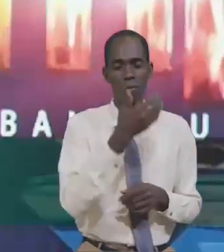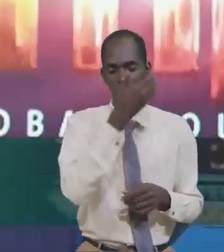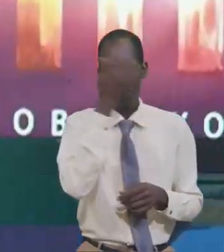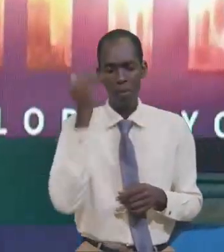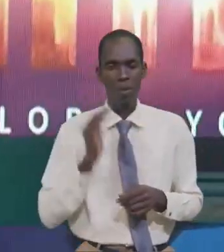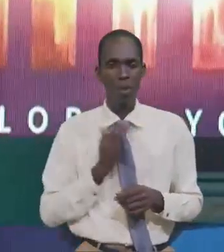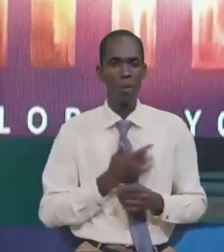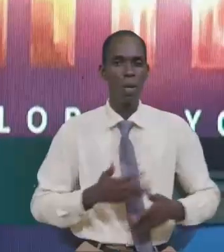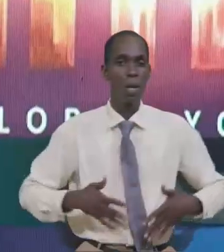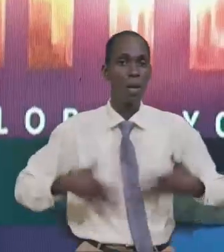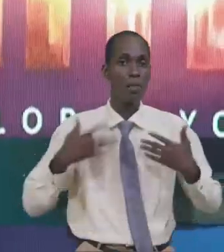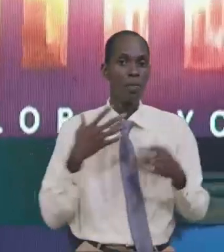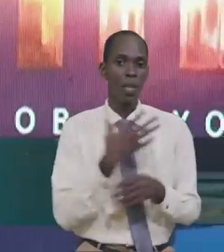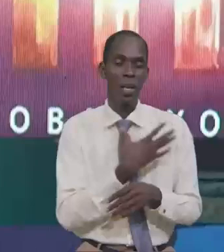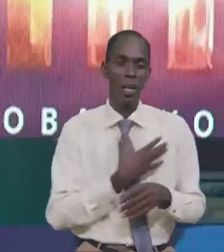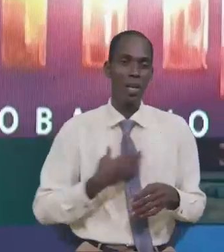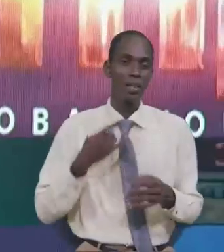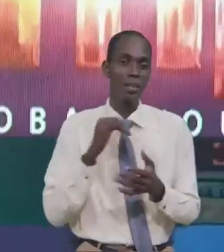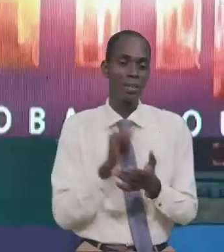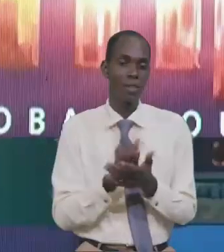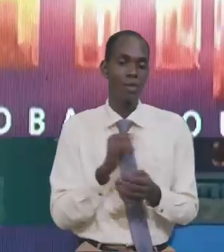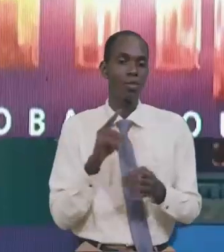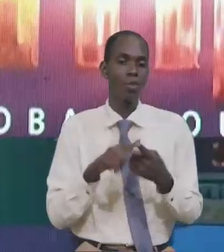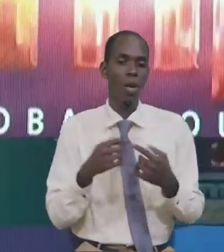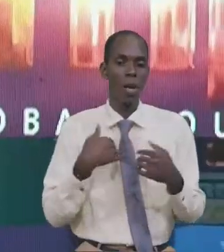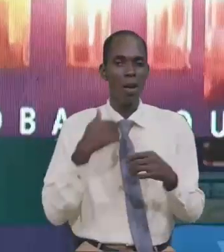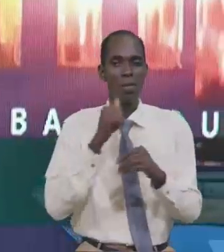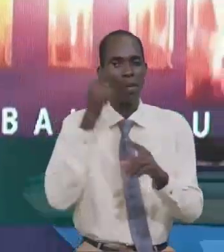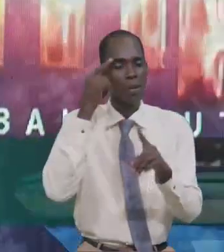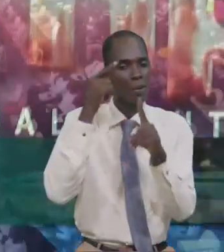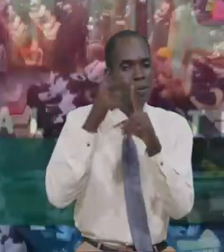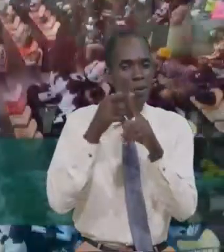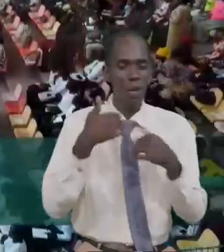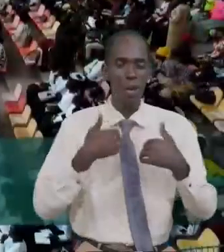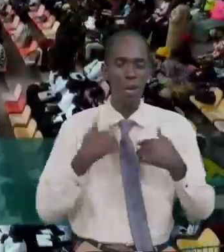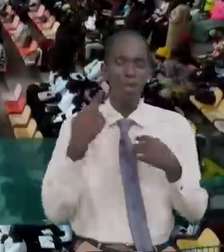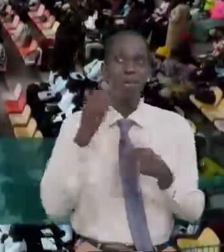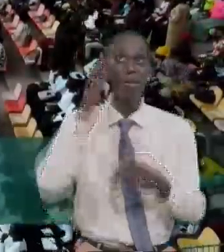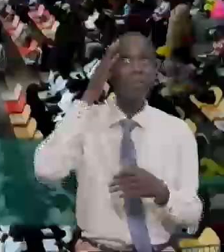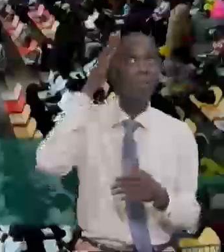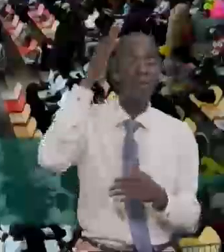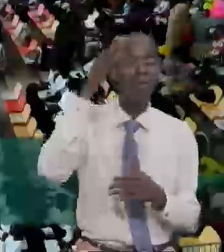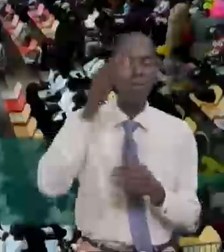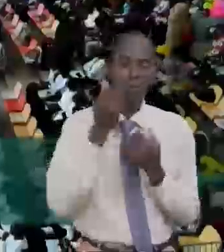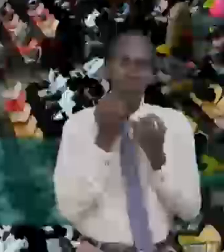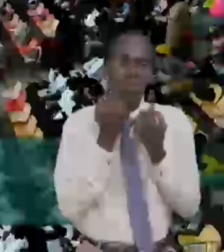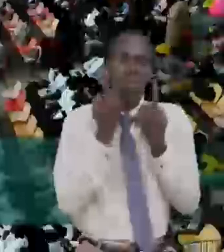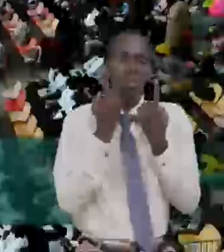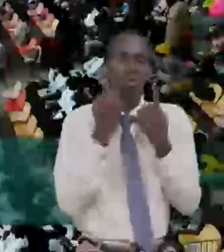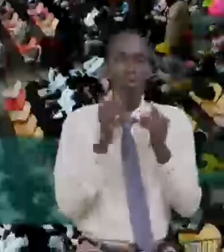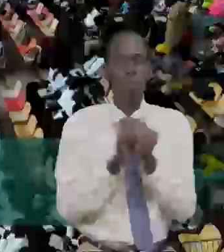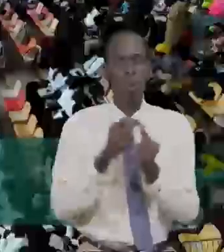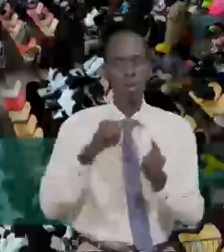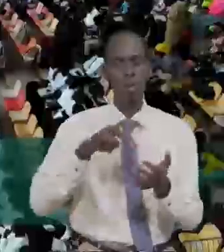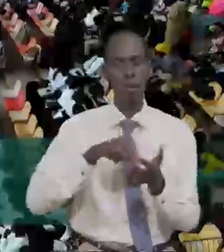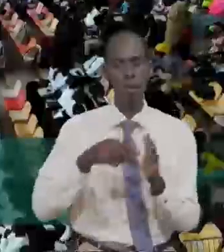waking up to the purpose of your maker. And that's why I give altar call. You know, some people